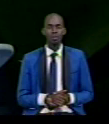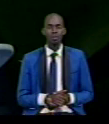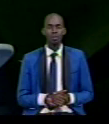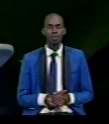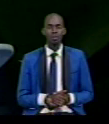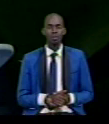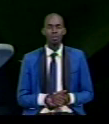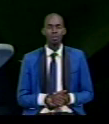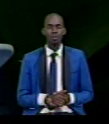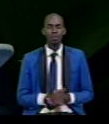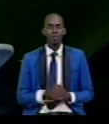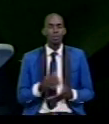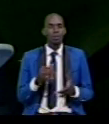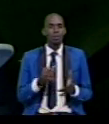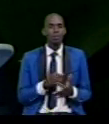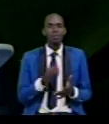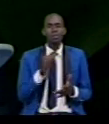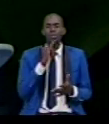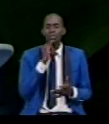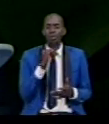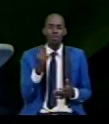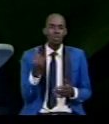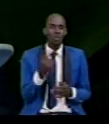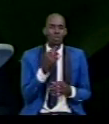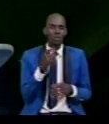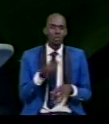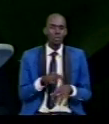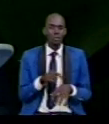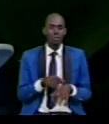for miracles to flow.